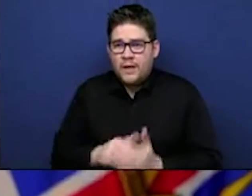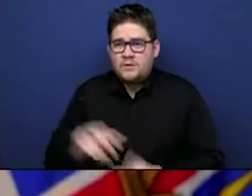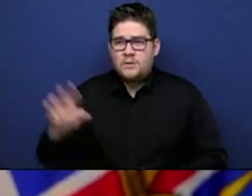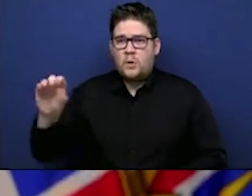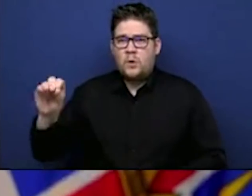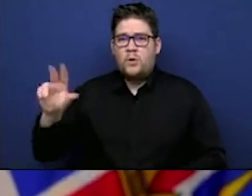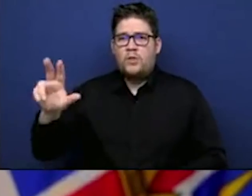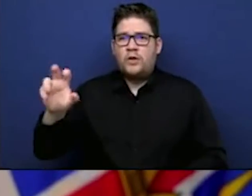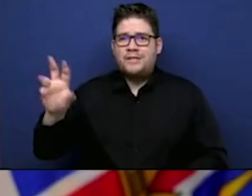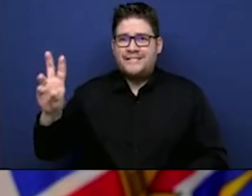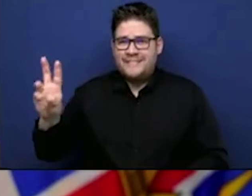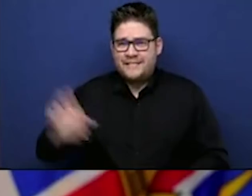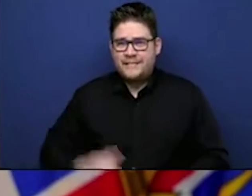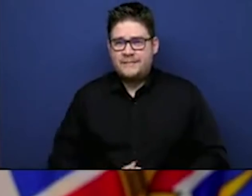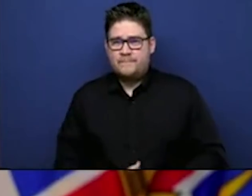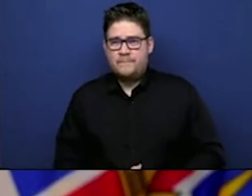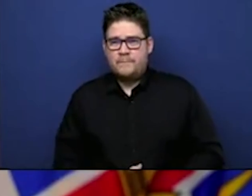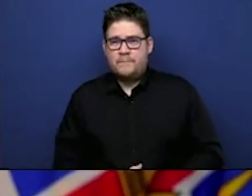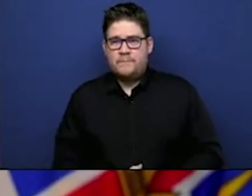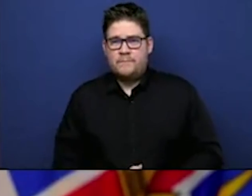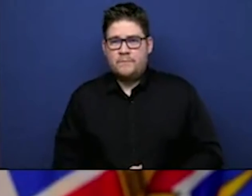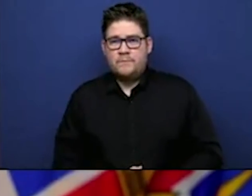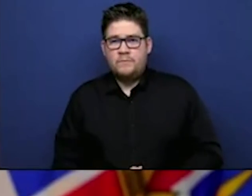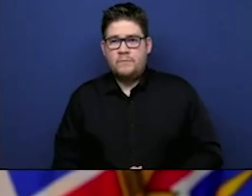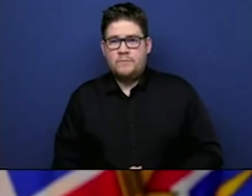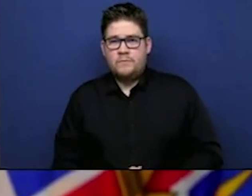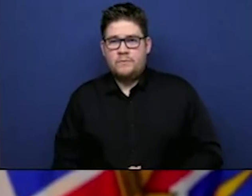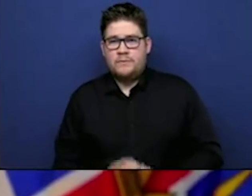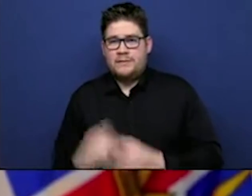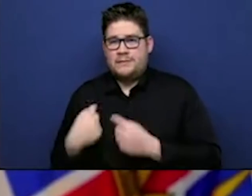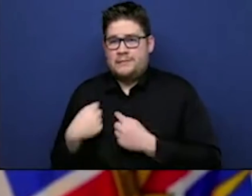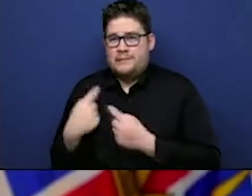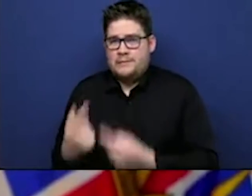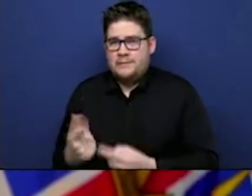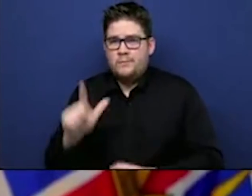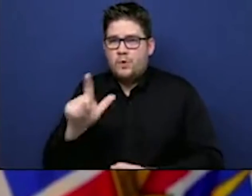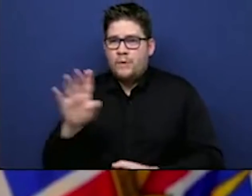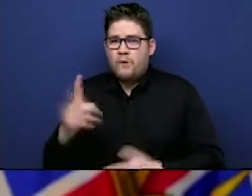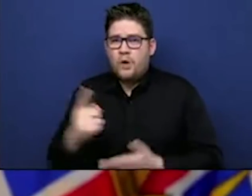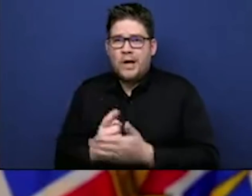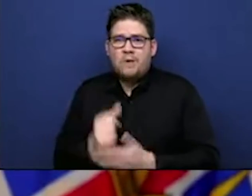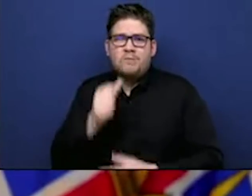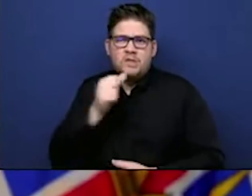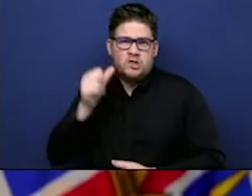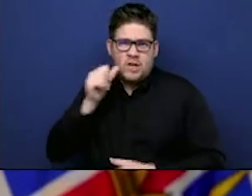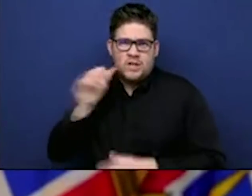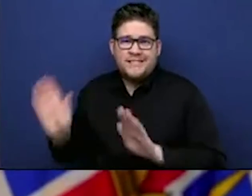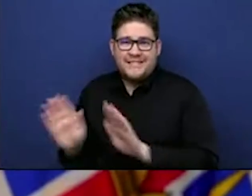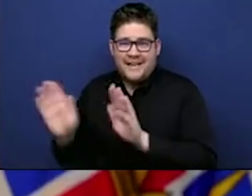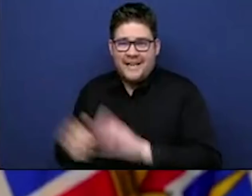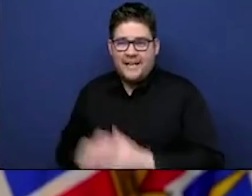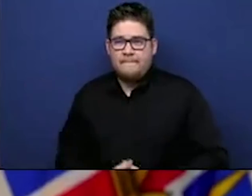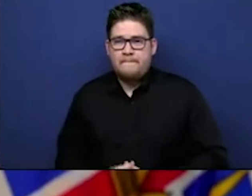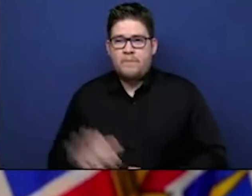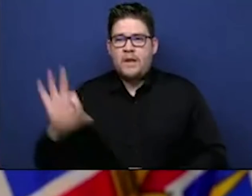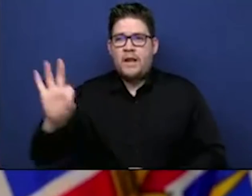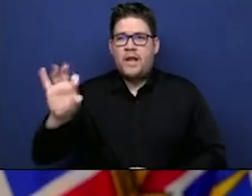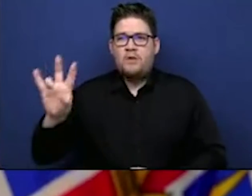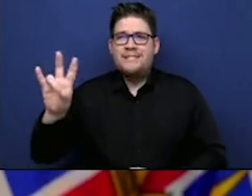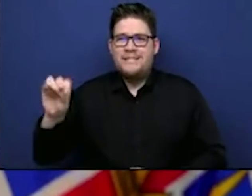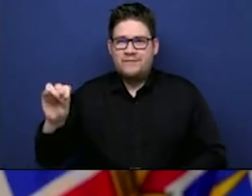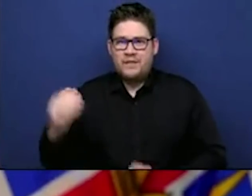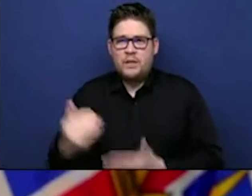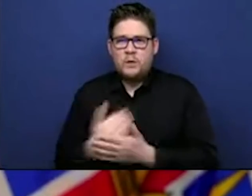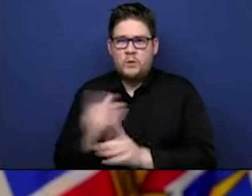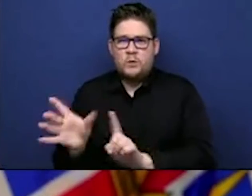were diagnosed with COVID-19, and in the last 24 hours, 970 new cases were diagnosed.